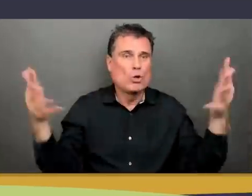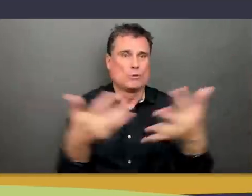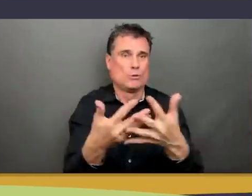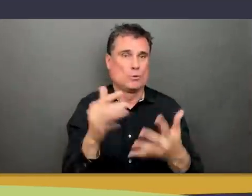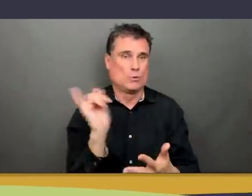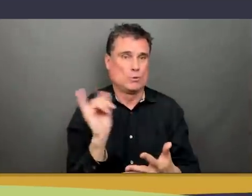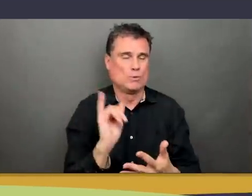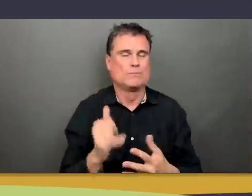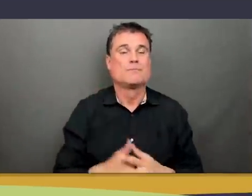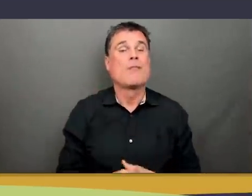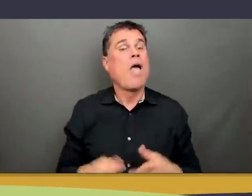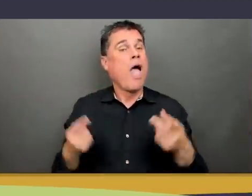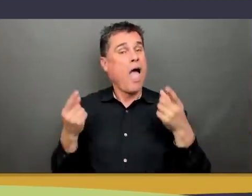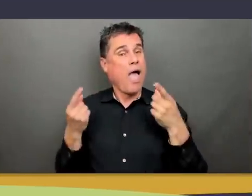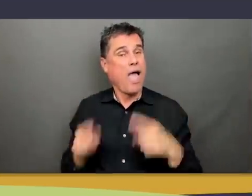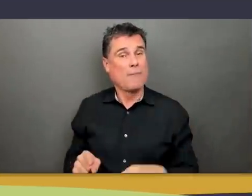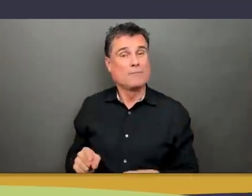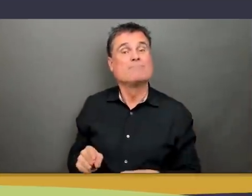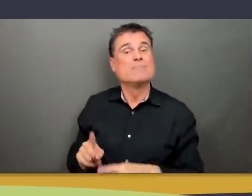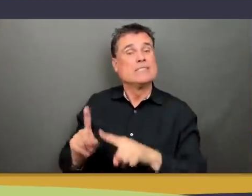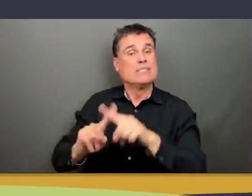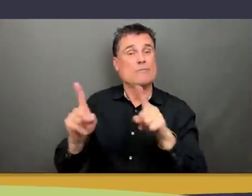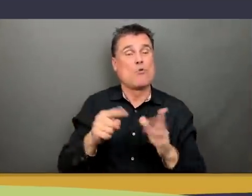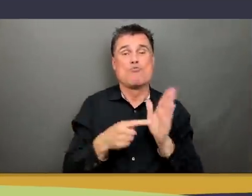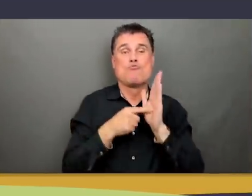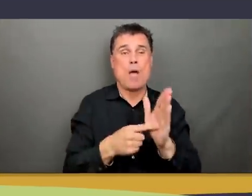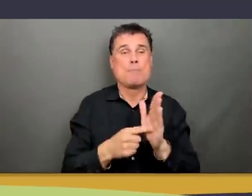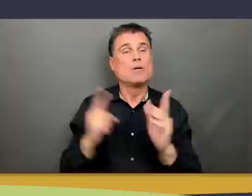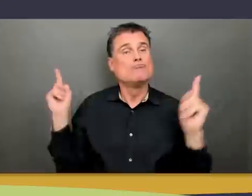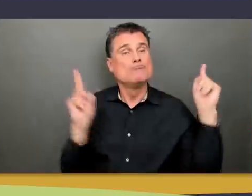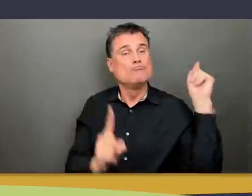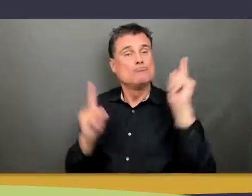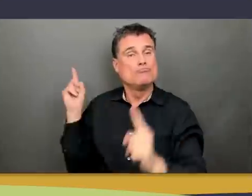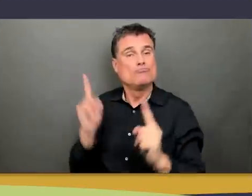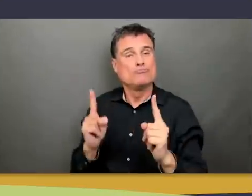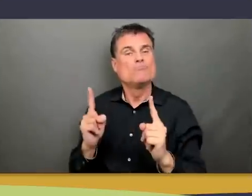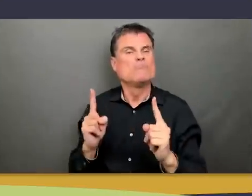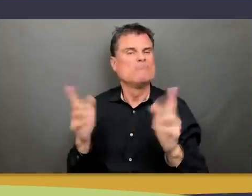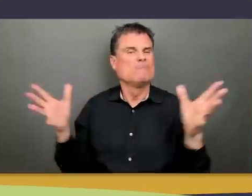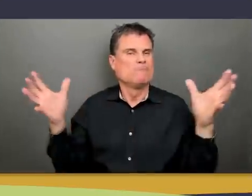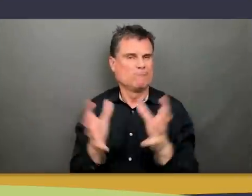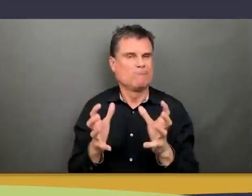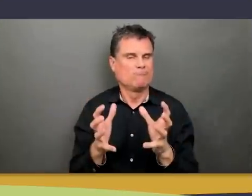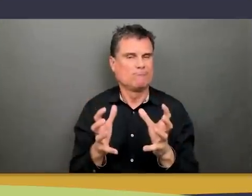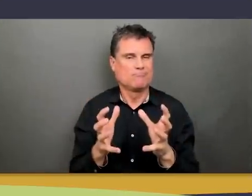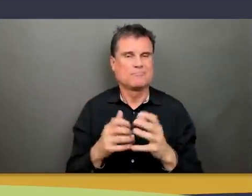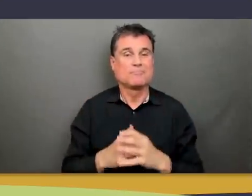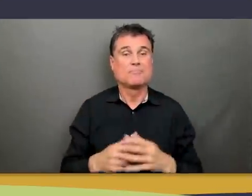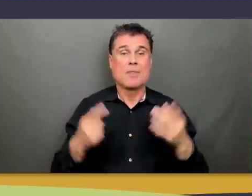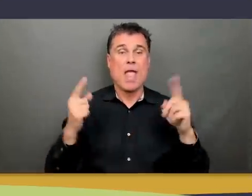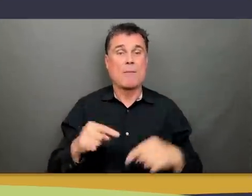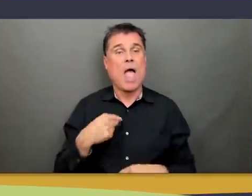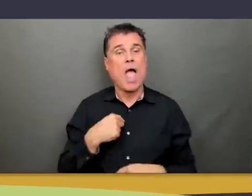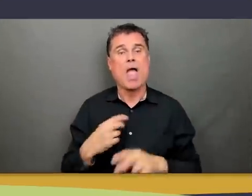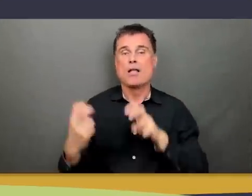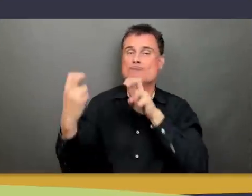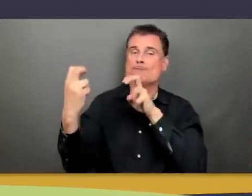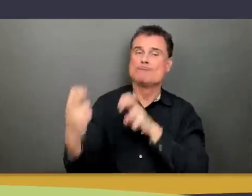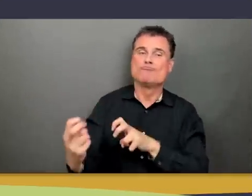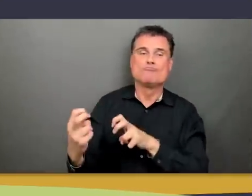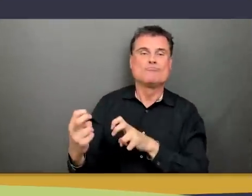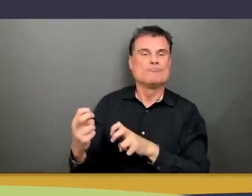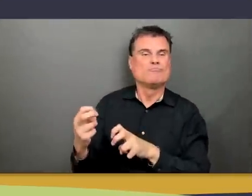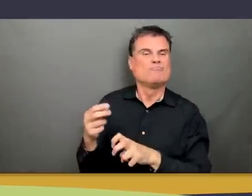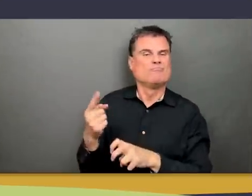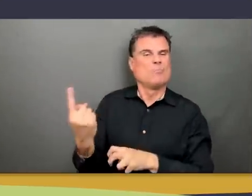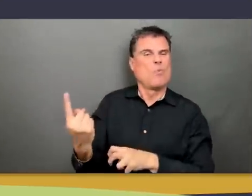And I sat with one of the guys, and his dream, his only dream that he wanted to do, is he wanted to become a cook. And